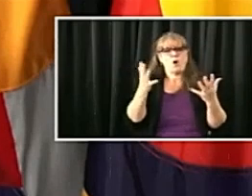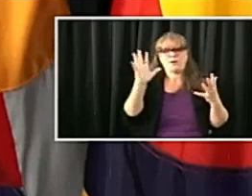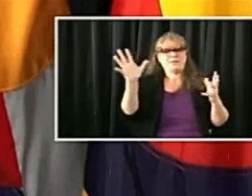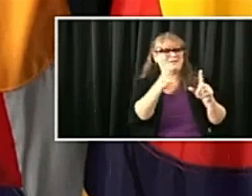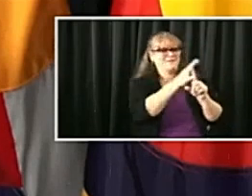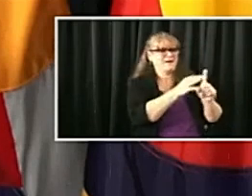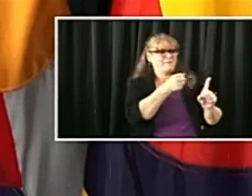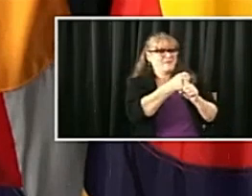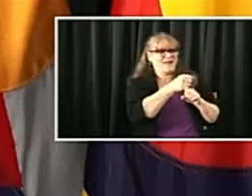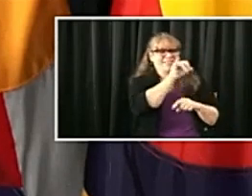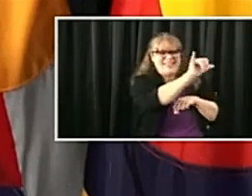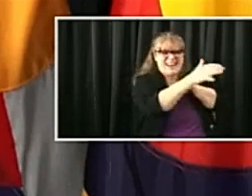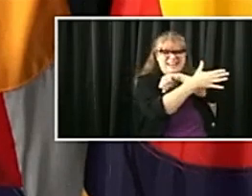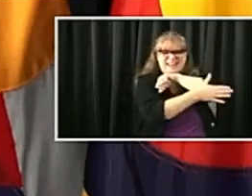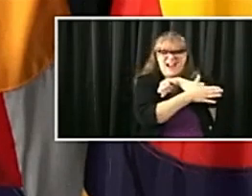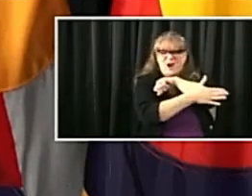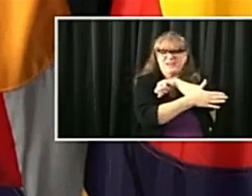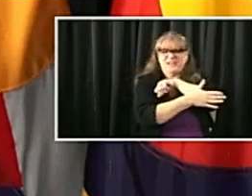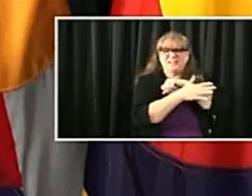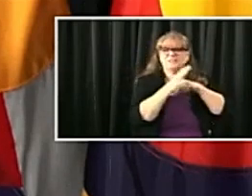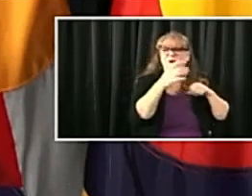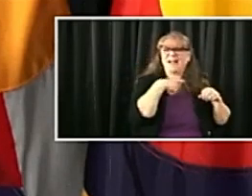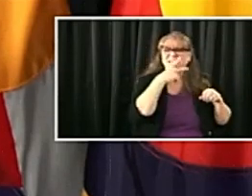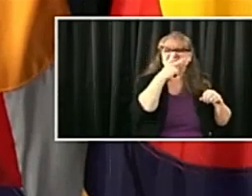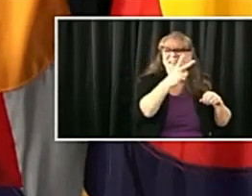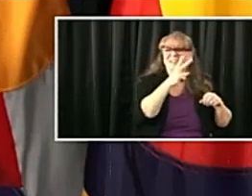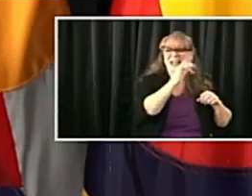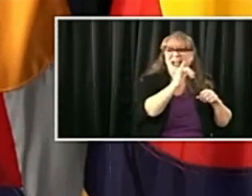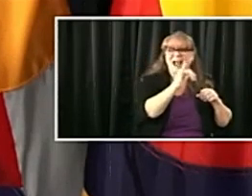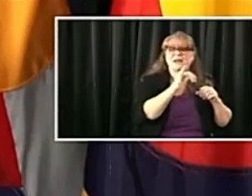these levels through, midsummer?